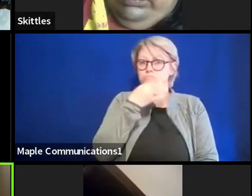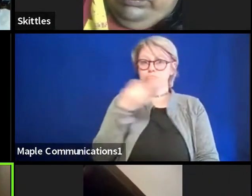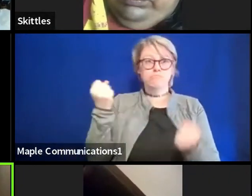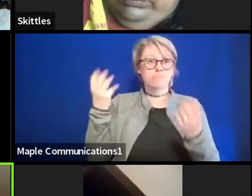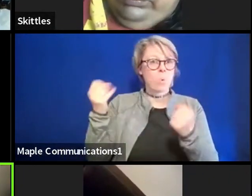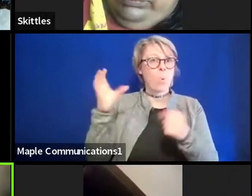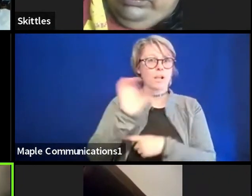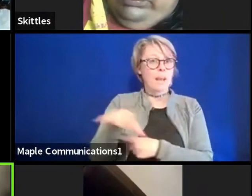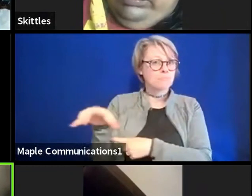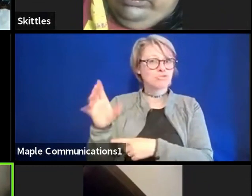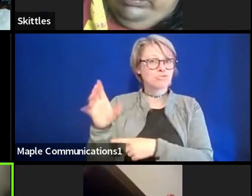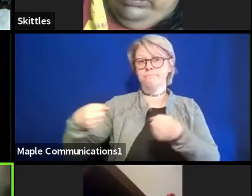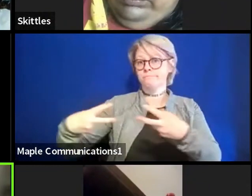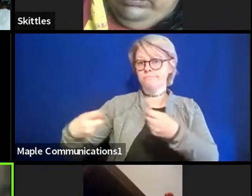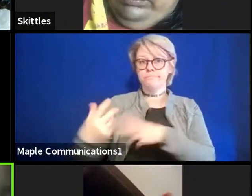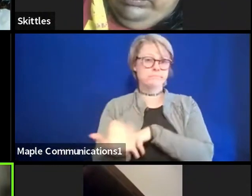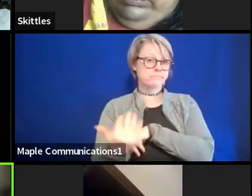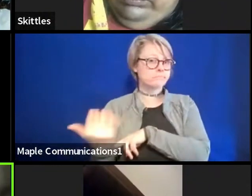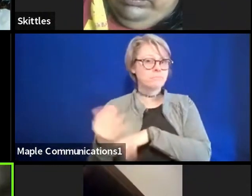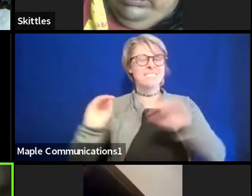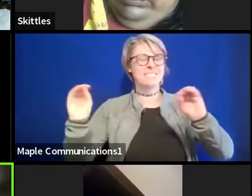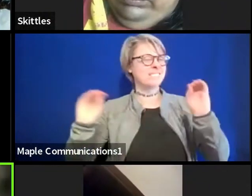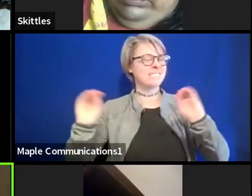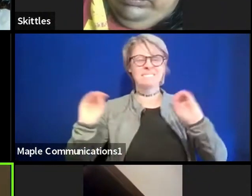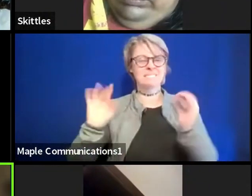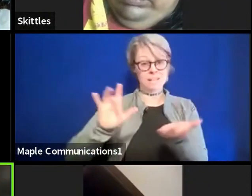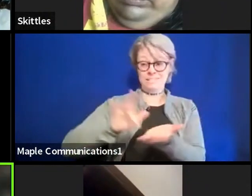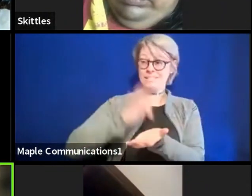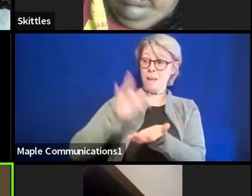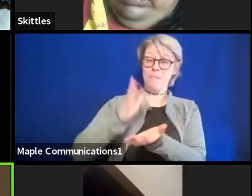a caption device, such as maybe a tablet that